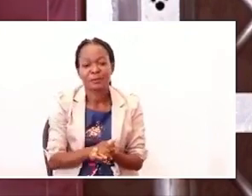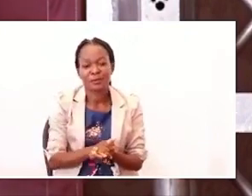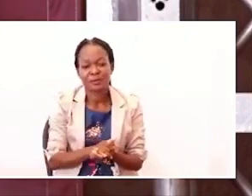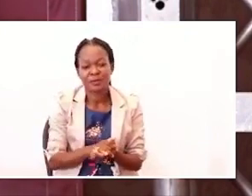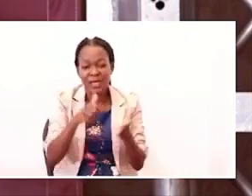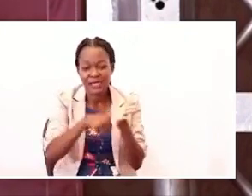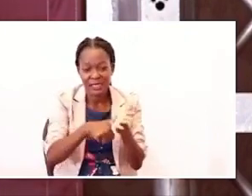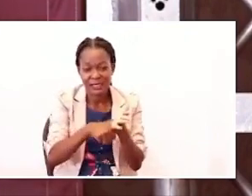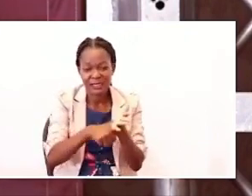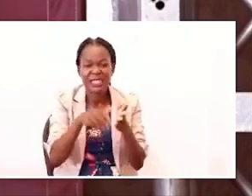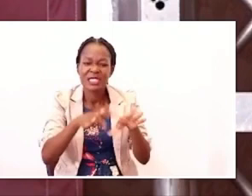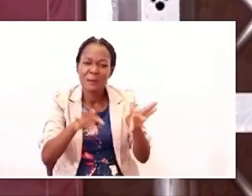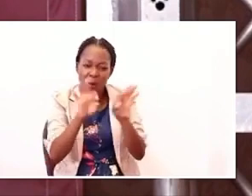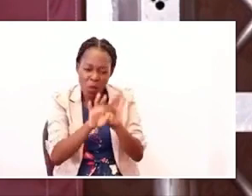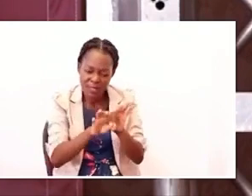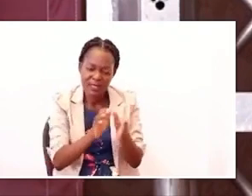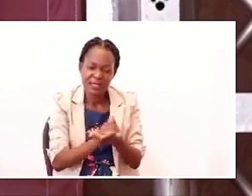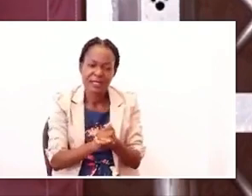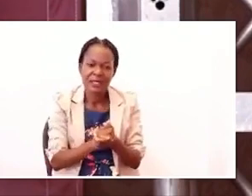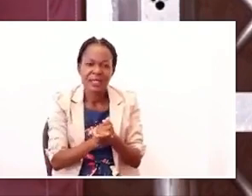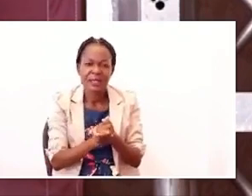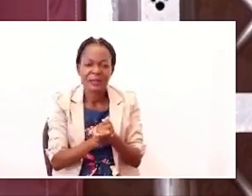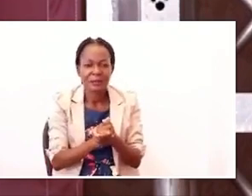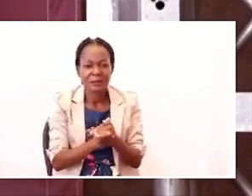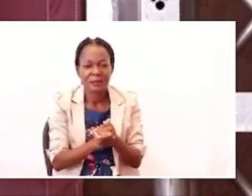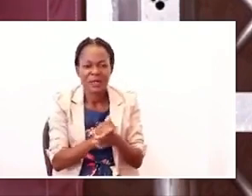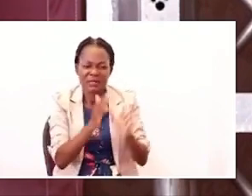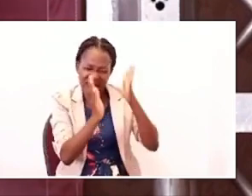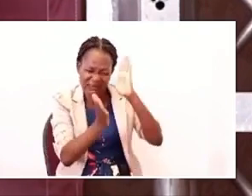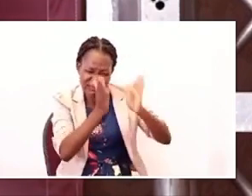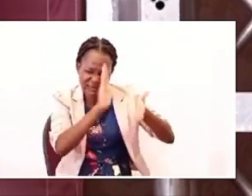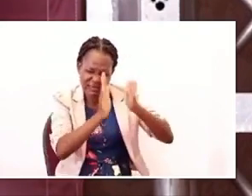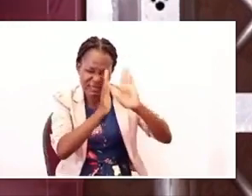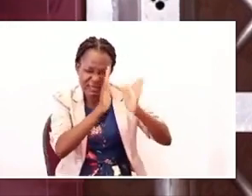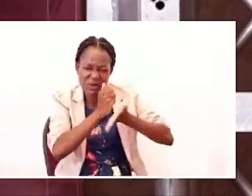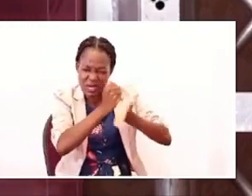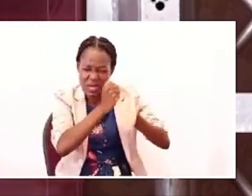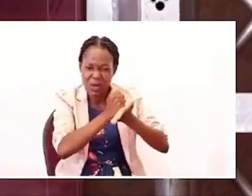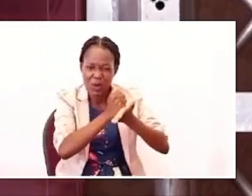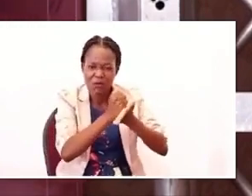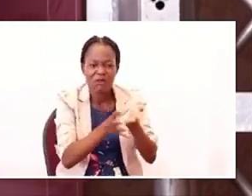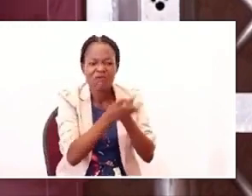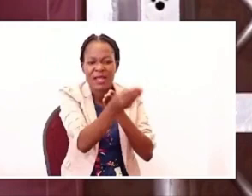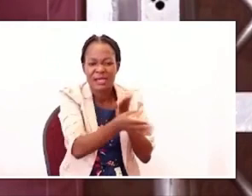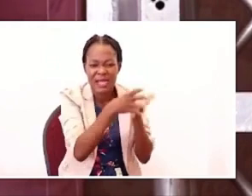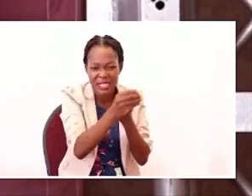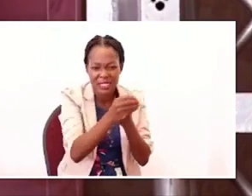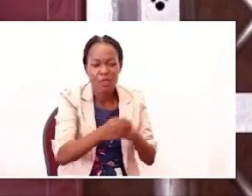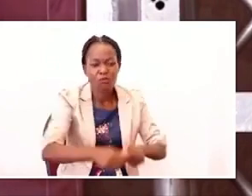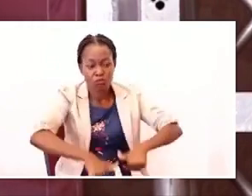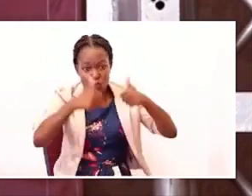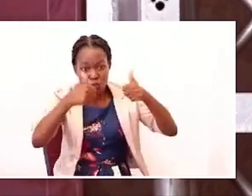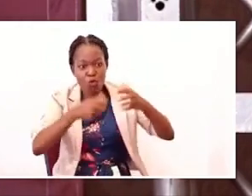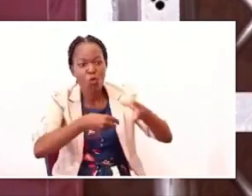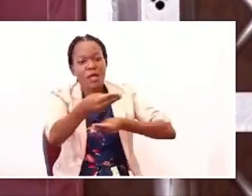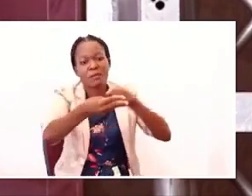debt is important to the extent that it finances productive expenditures.